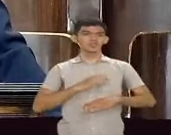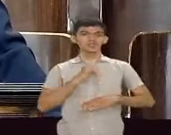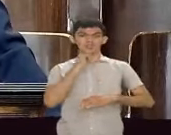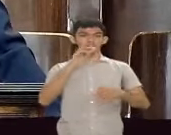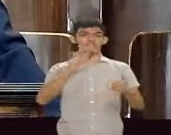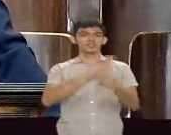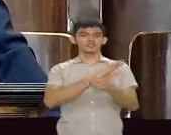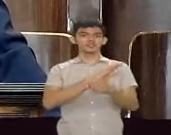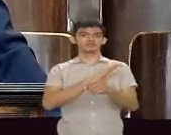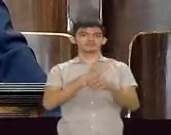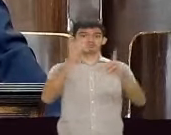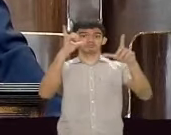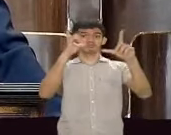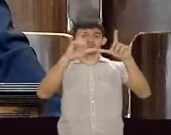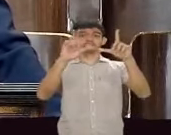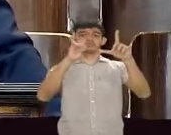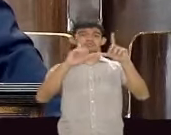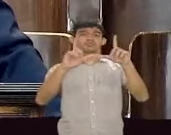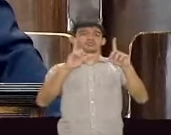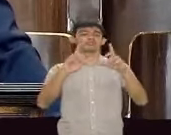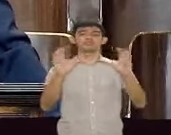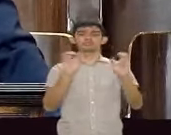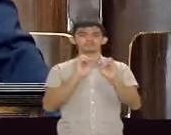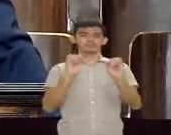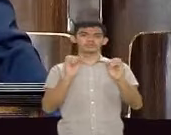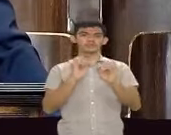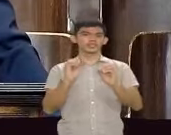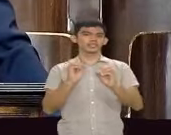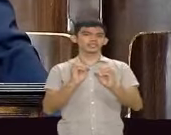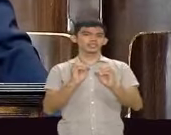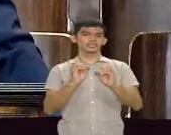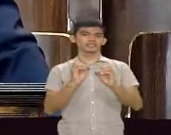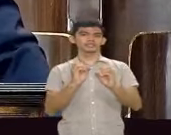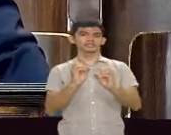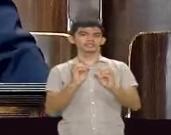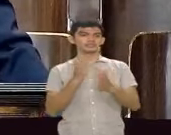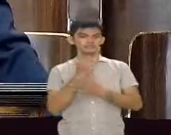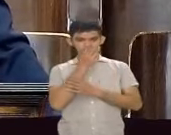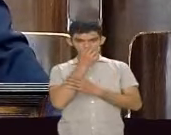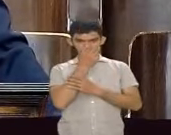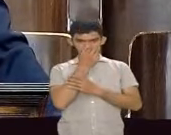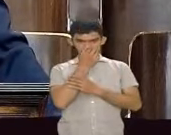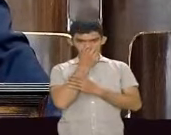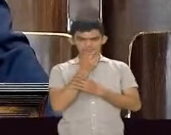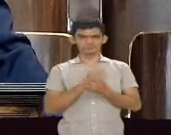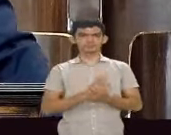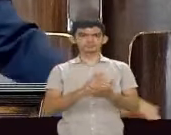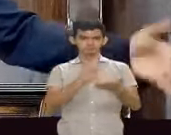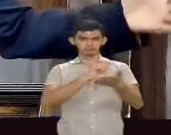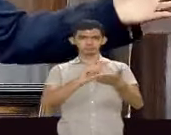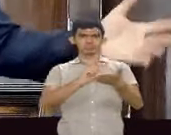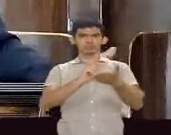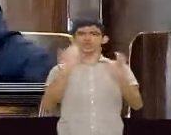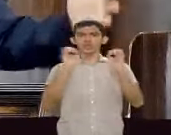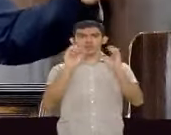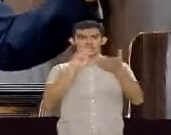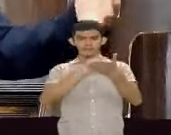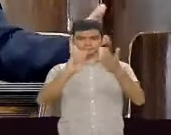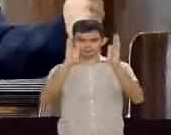Walay library nga makakontain di ay sa mga libro nga masuwat about what Jesus did in just